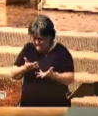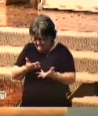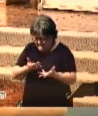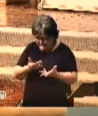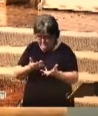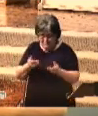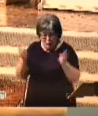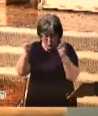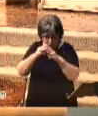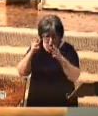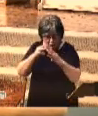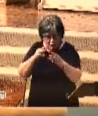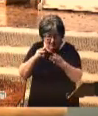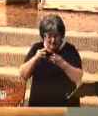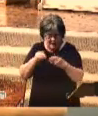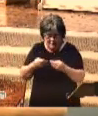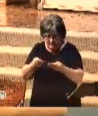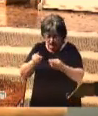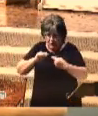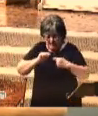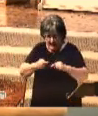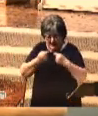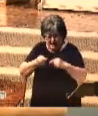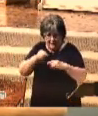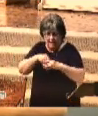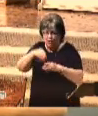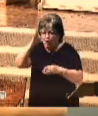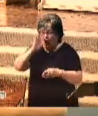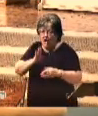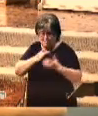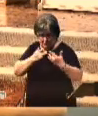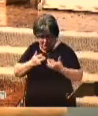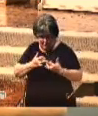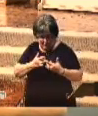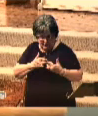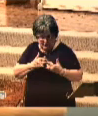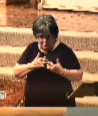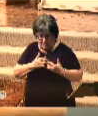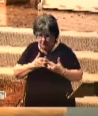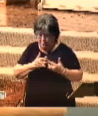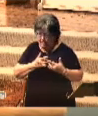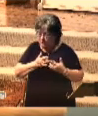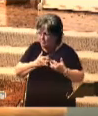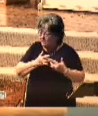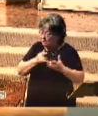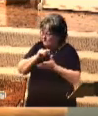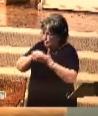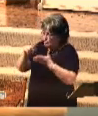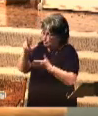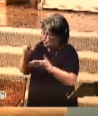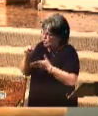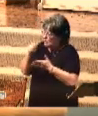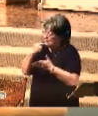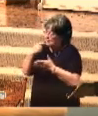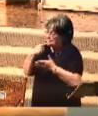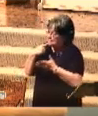Worry causes pain in God's heart. We see in verse number 30,